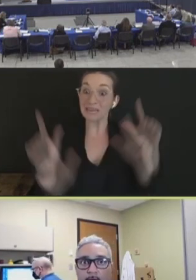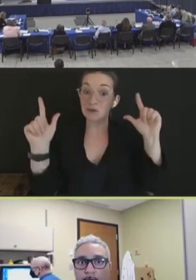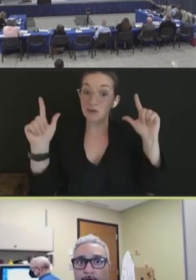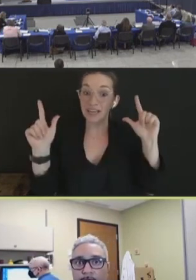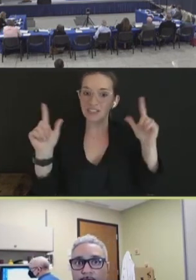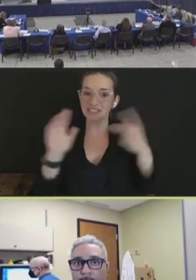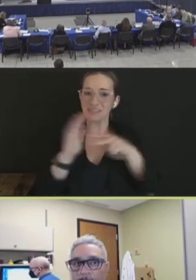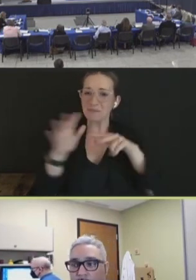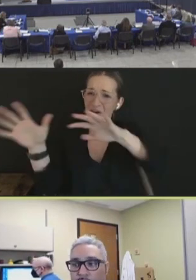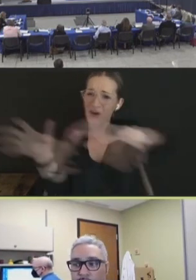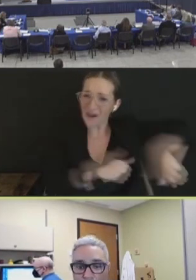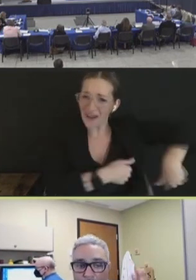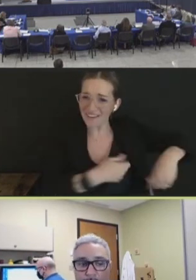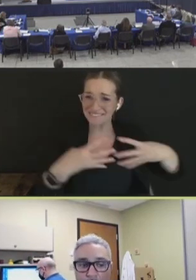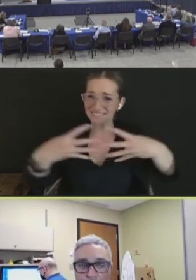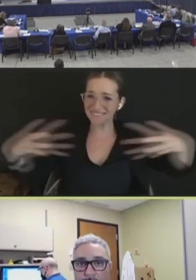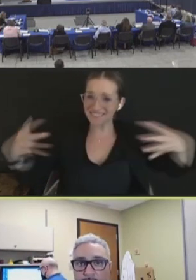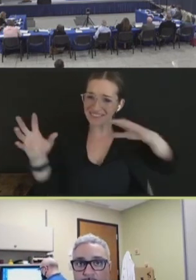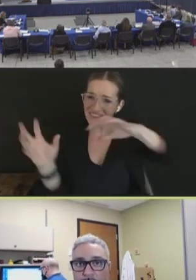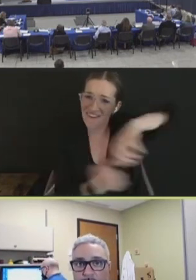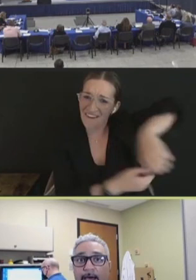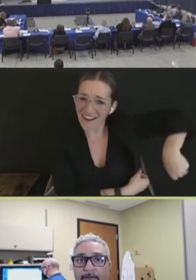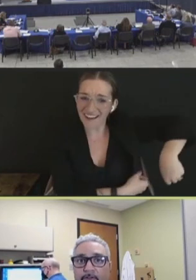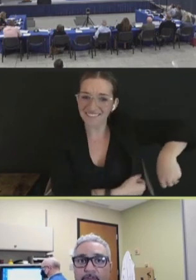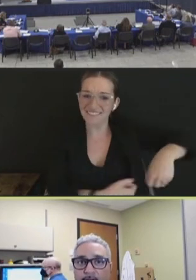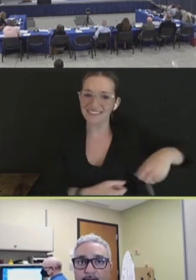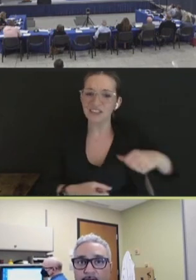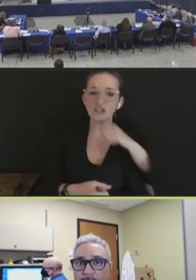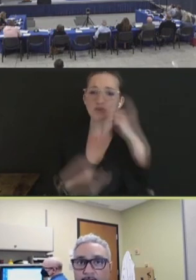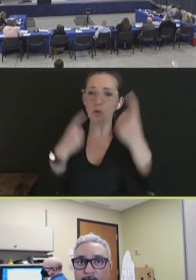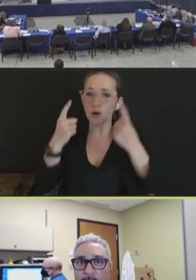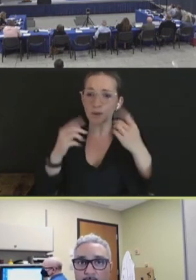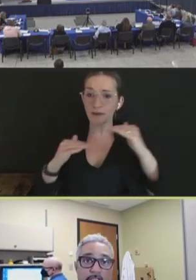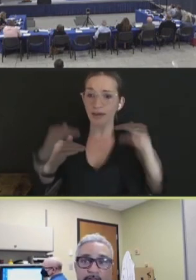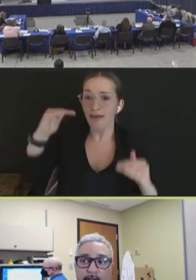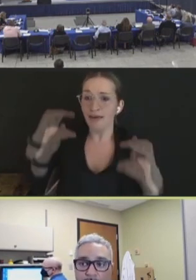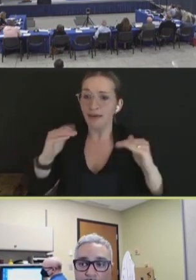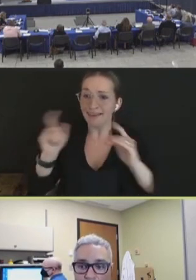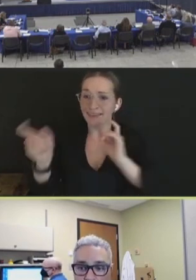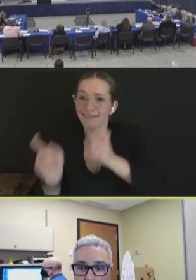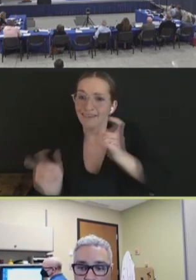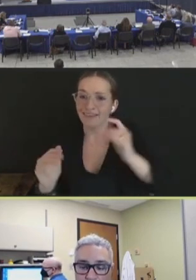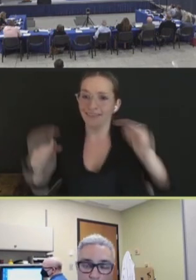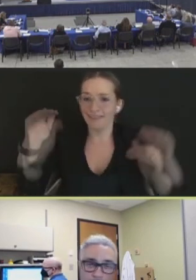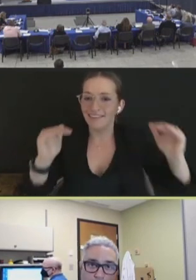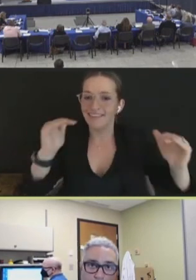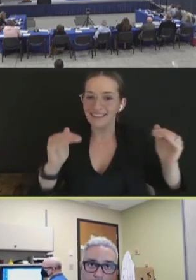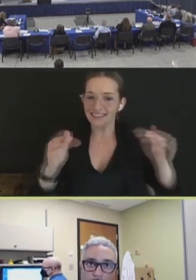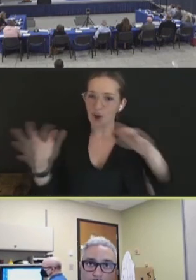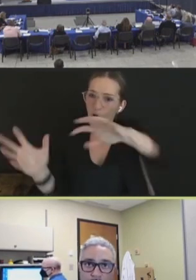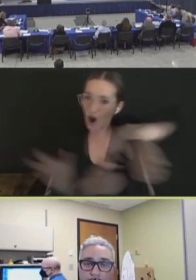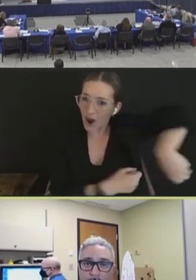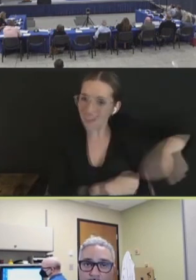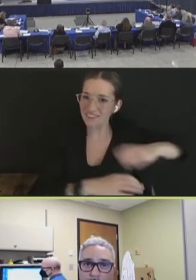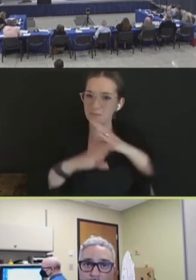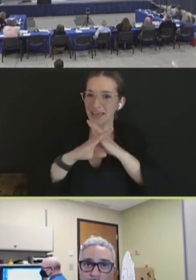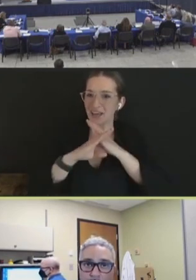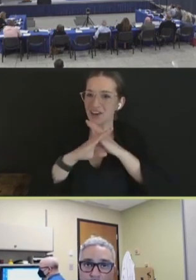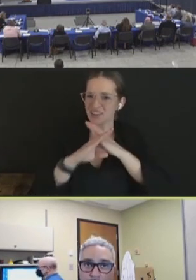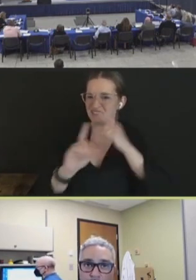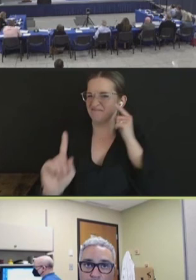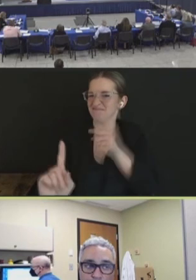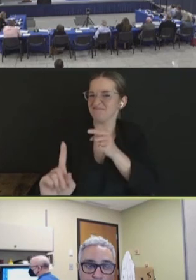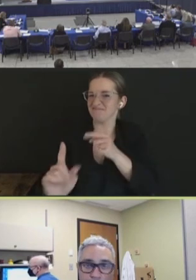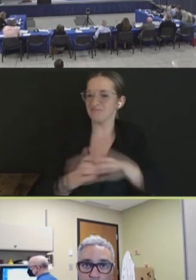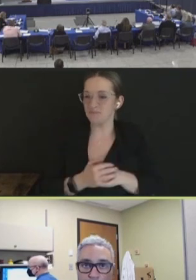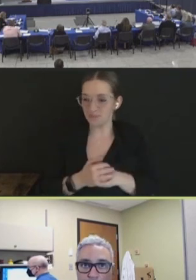about how do we bring people up to have what they need to achieve that same outcome. With that being said, I hope